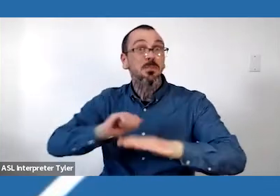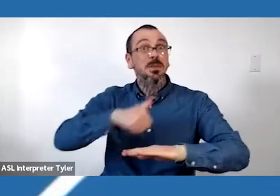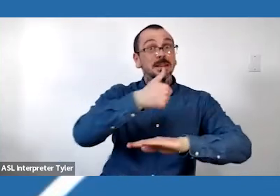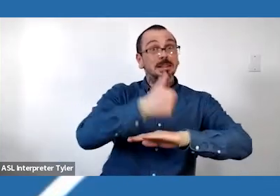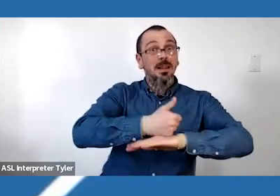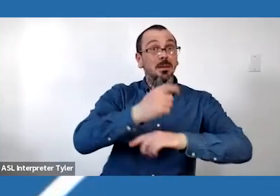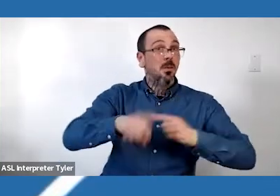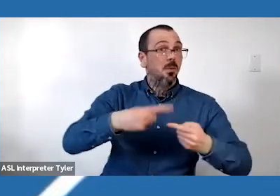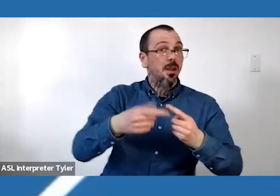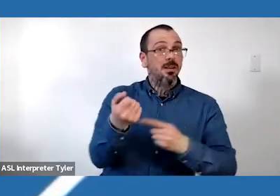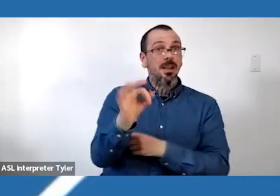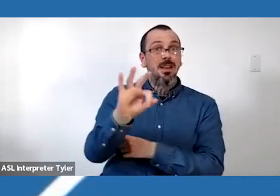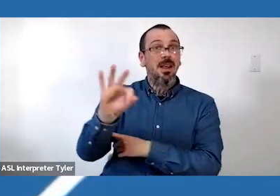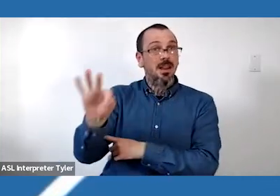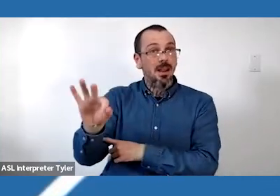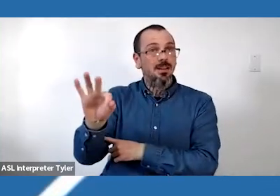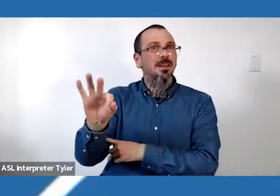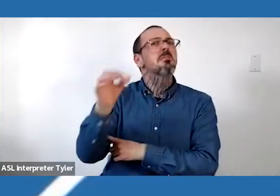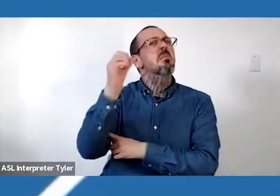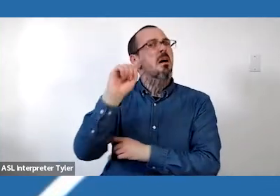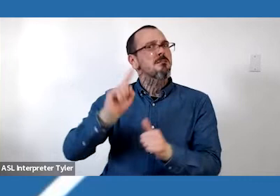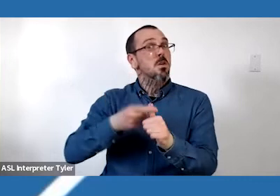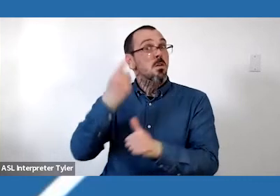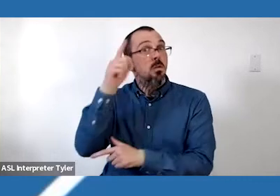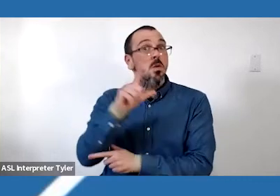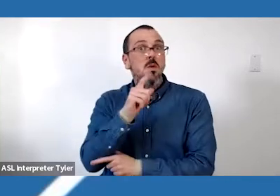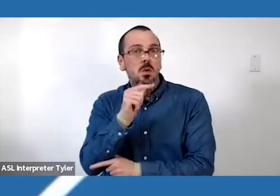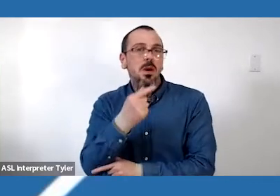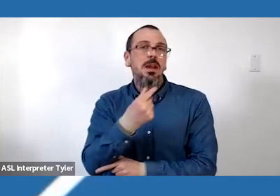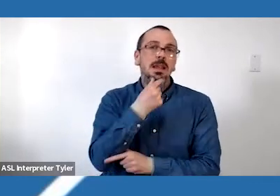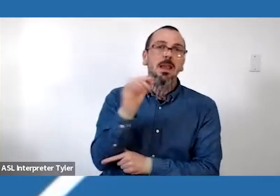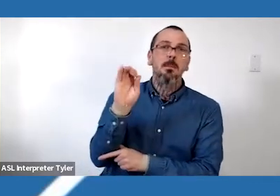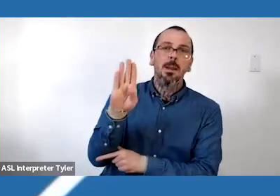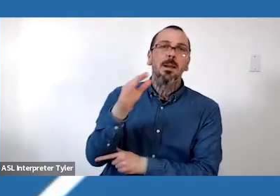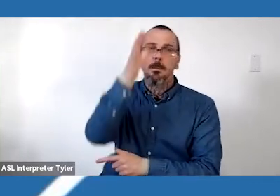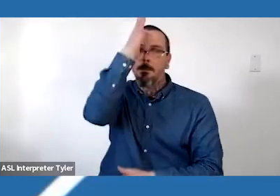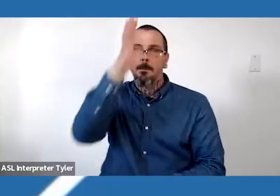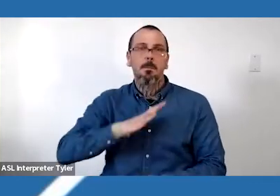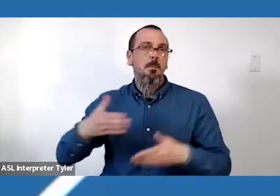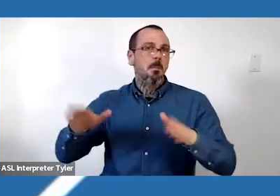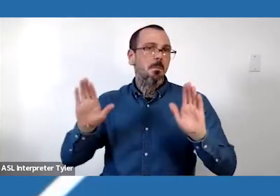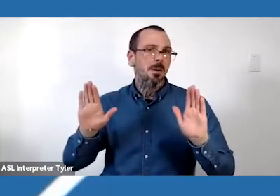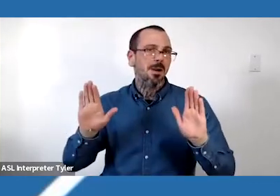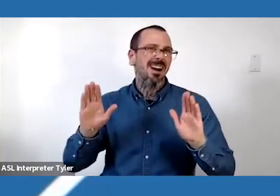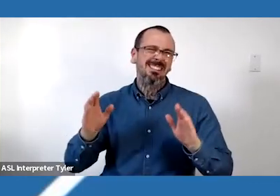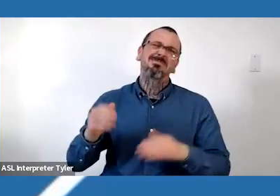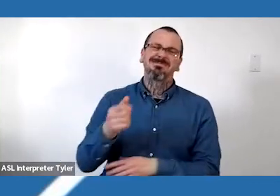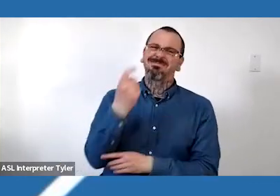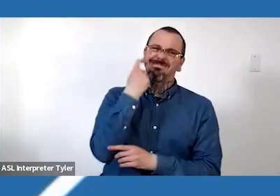1999, it was by and for cis gay men. We've expanded beyond that to better represent the broader